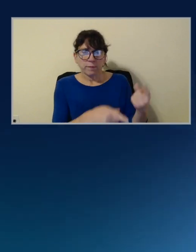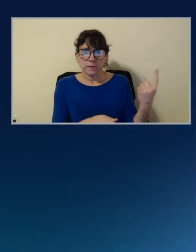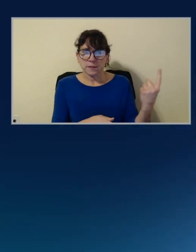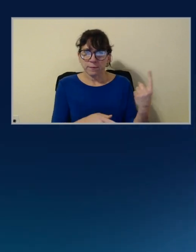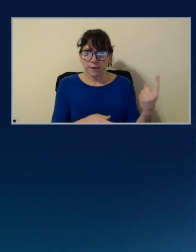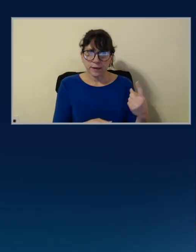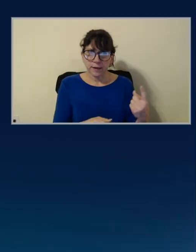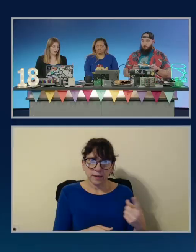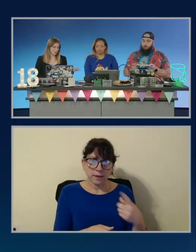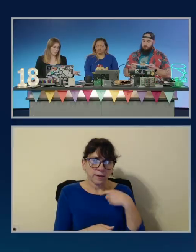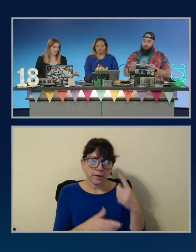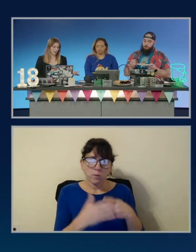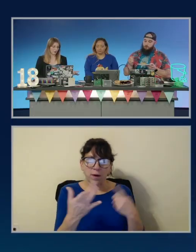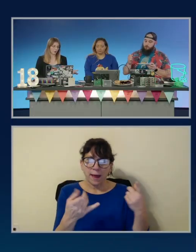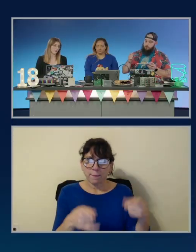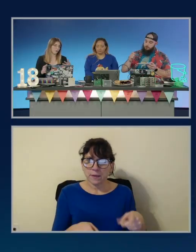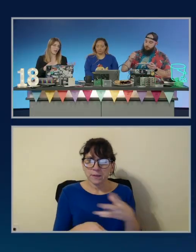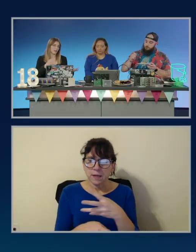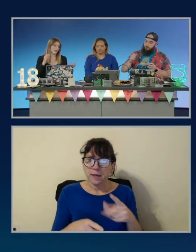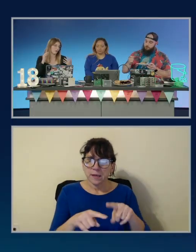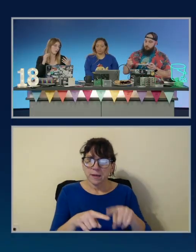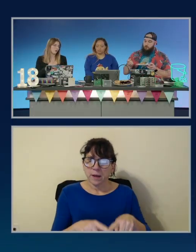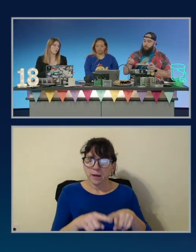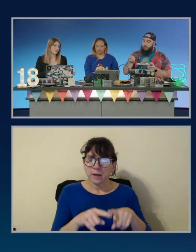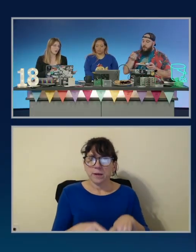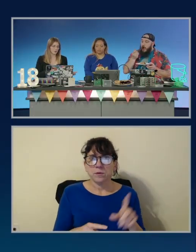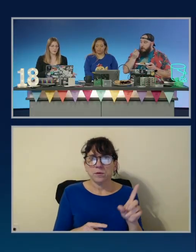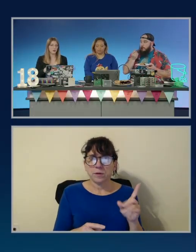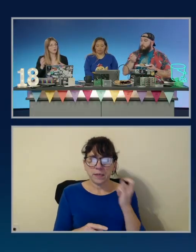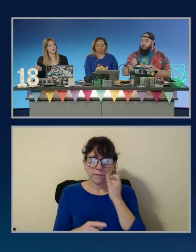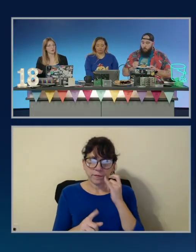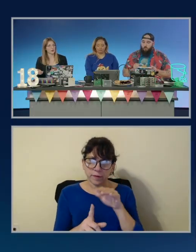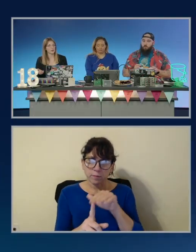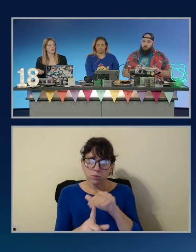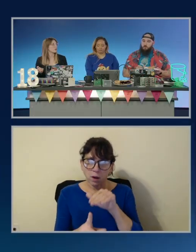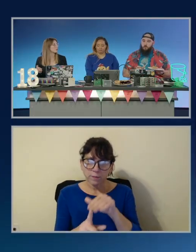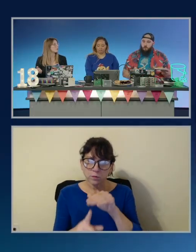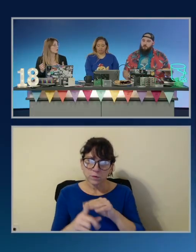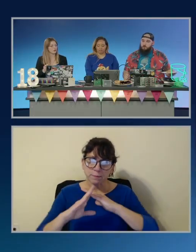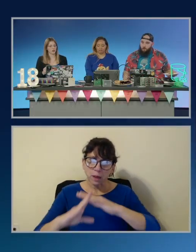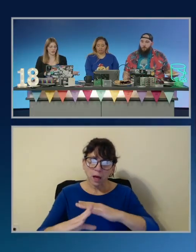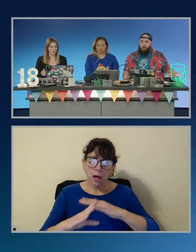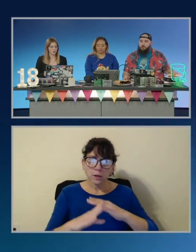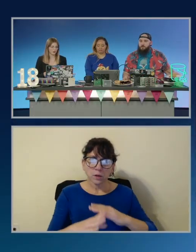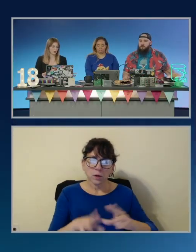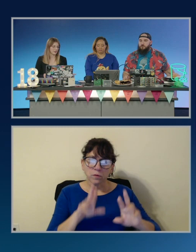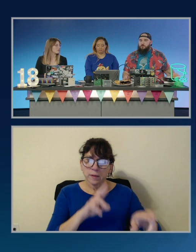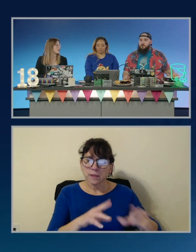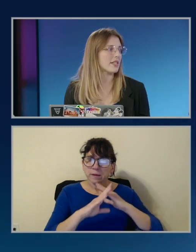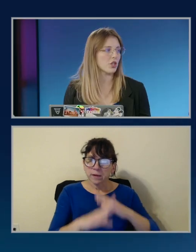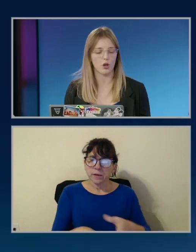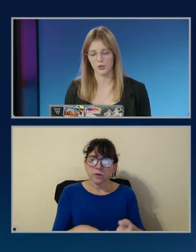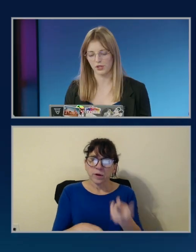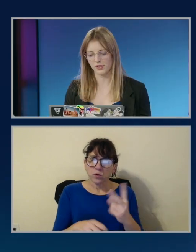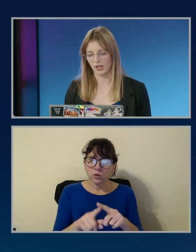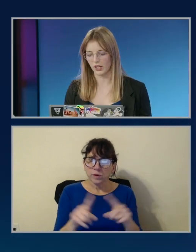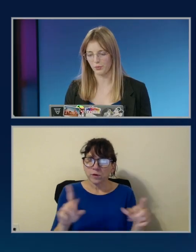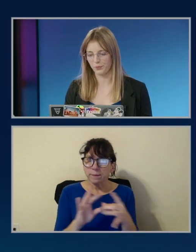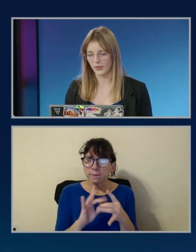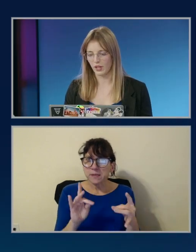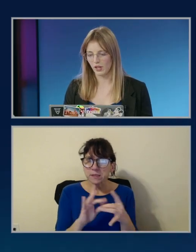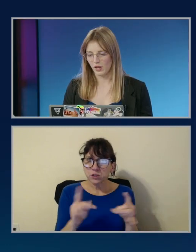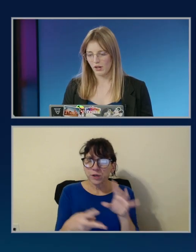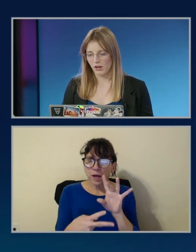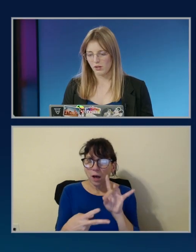what happened. And depending on whether the prompt was blocked or the response was blocked, you get two different messaging options down